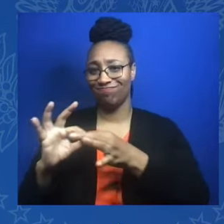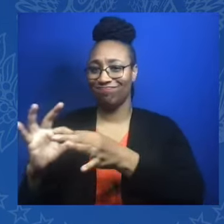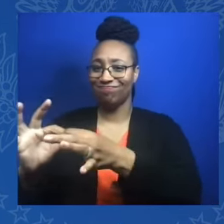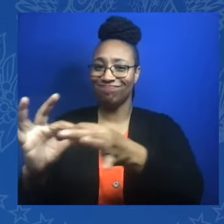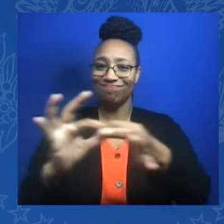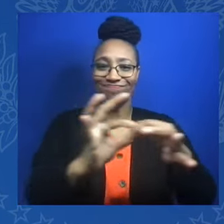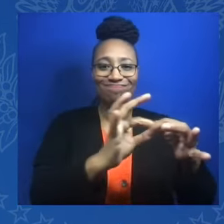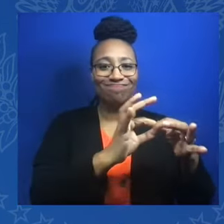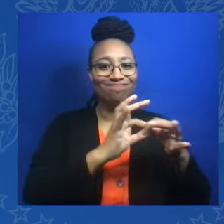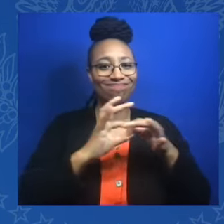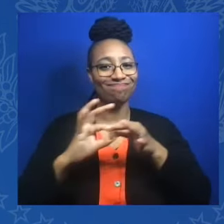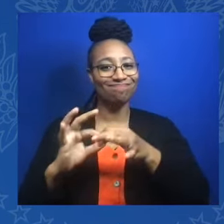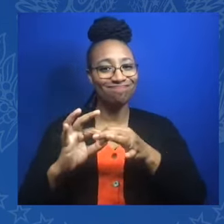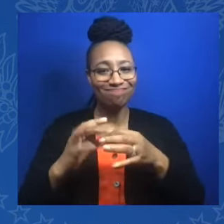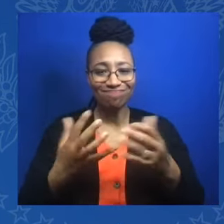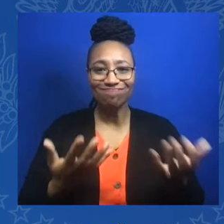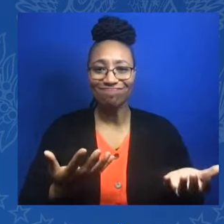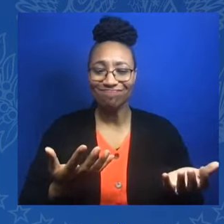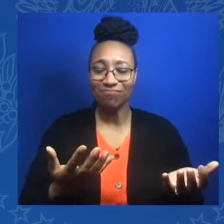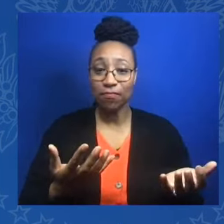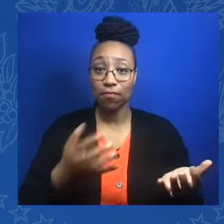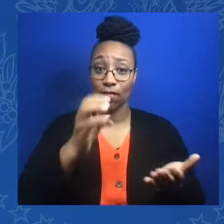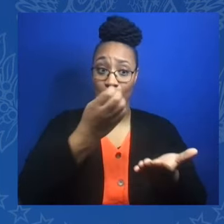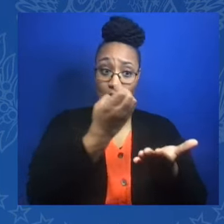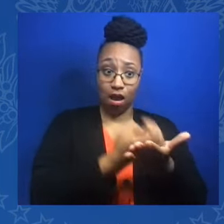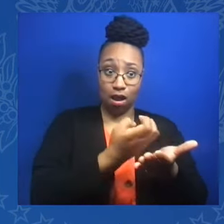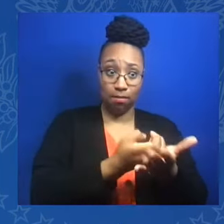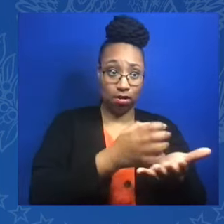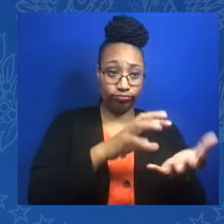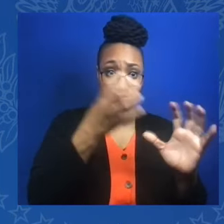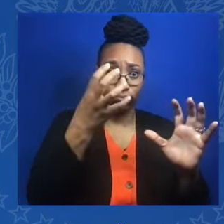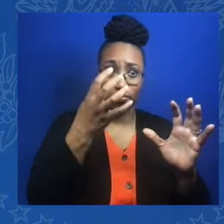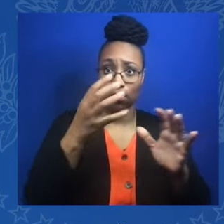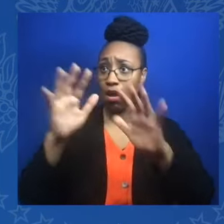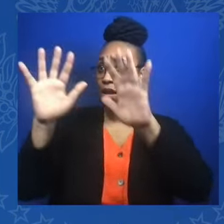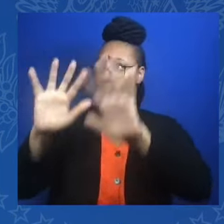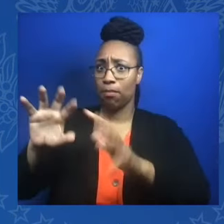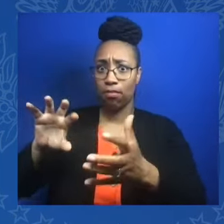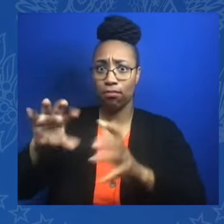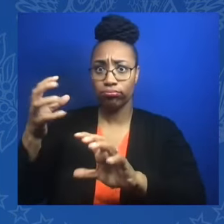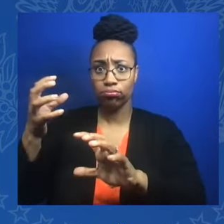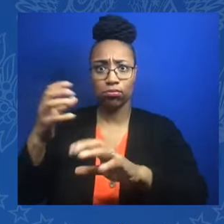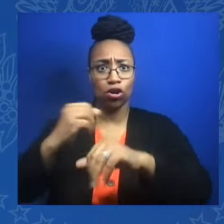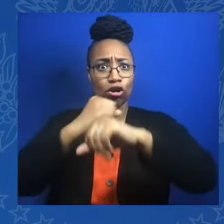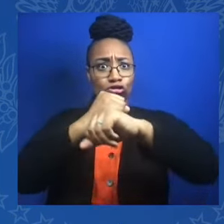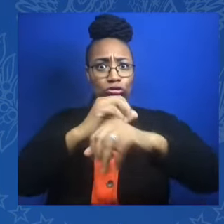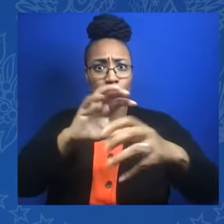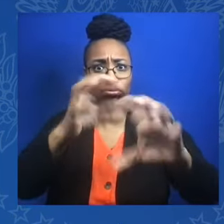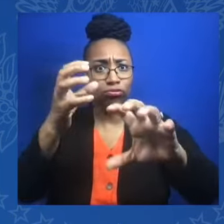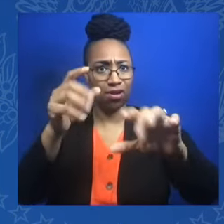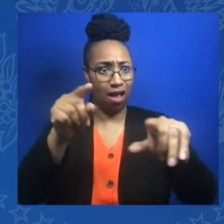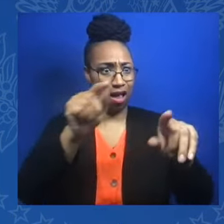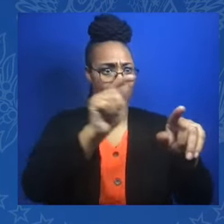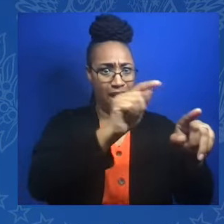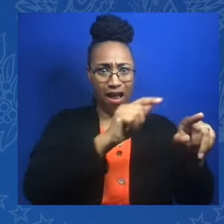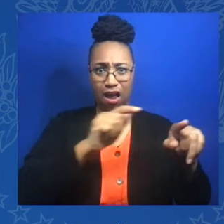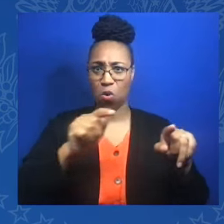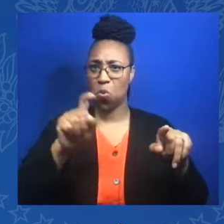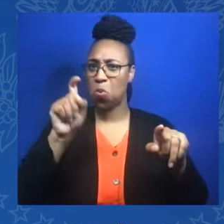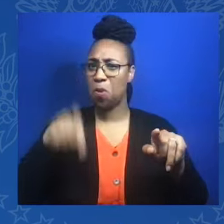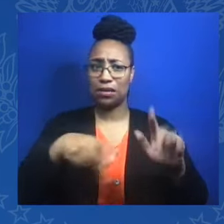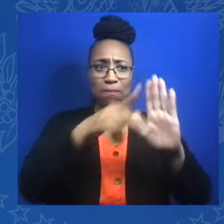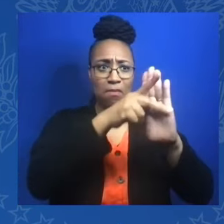is security policy. People need us to think strategically and act with